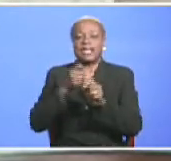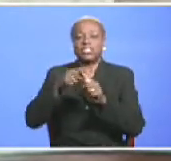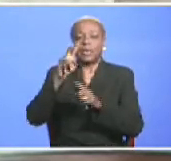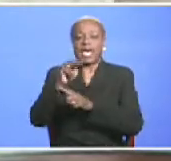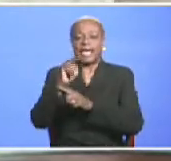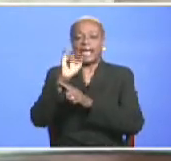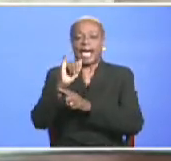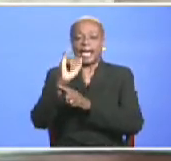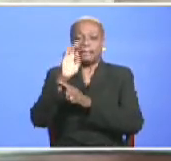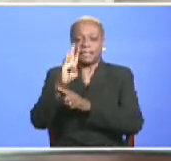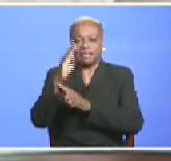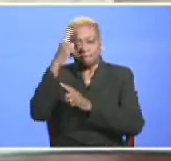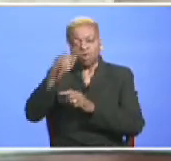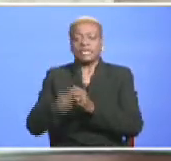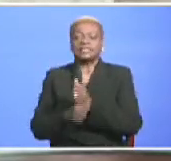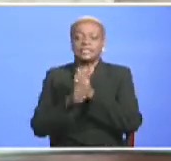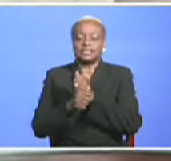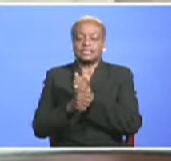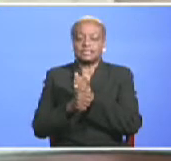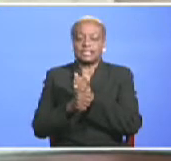for unemployment assistance.